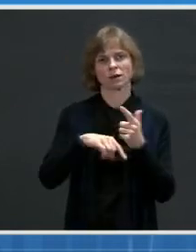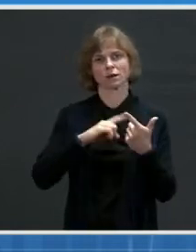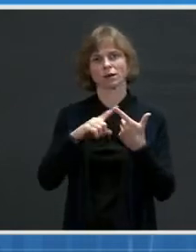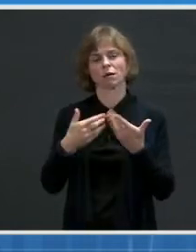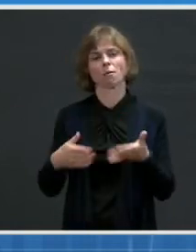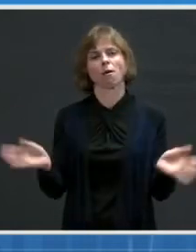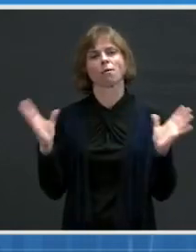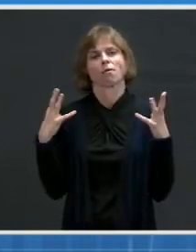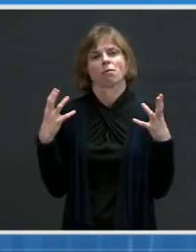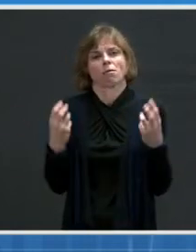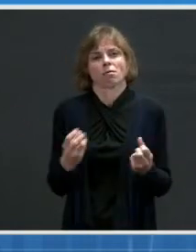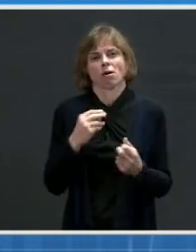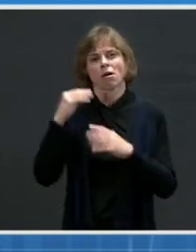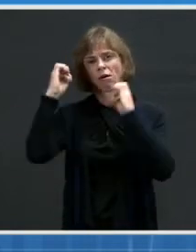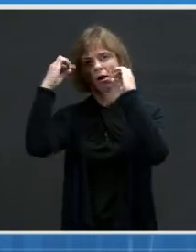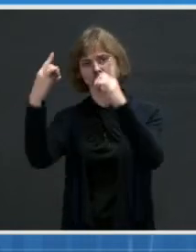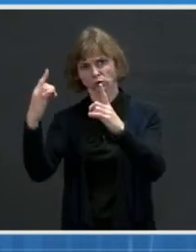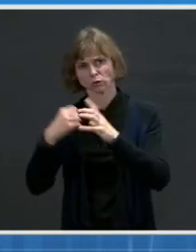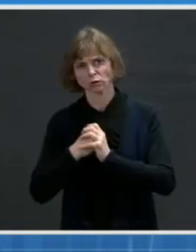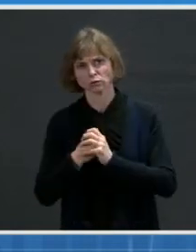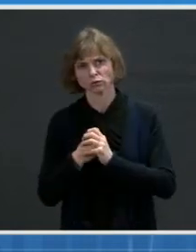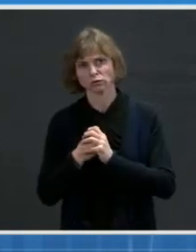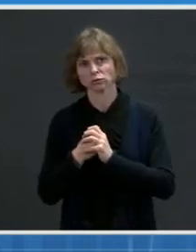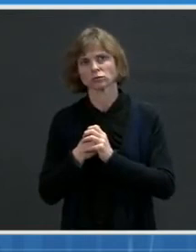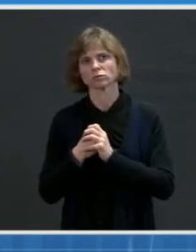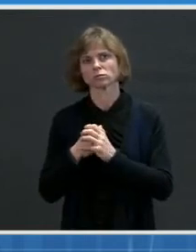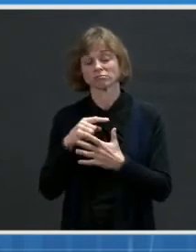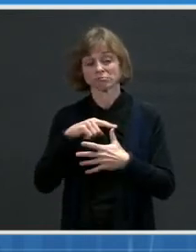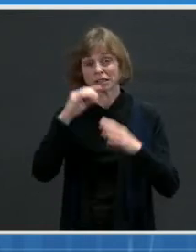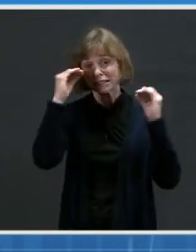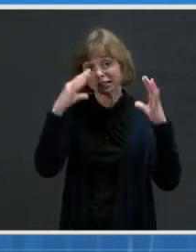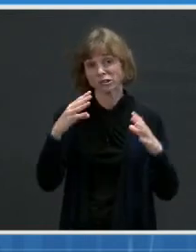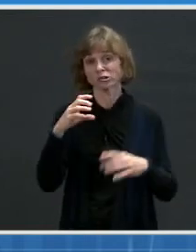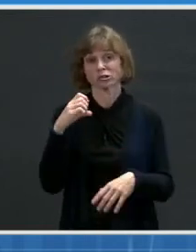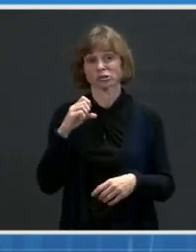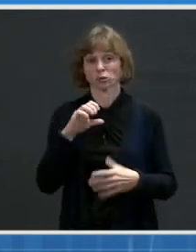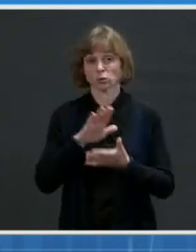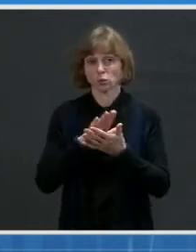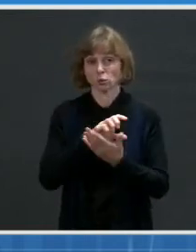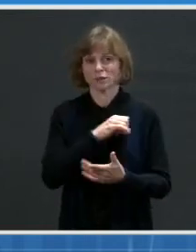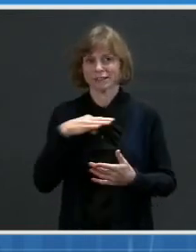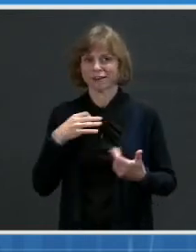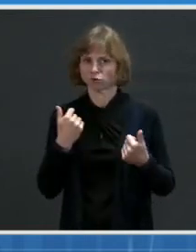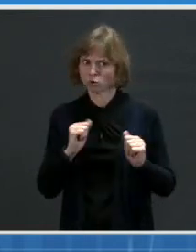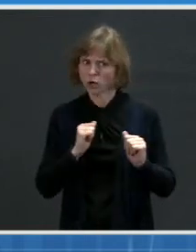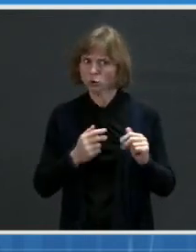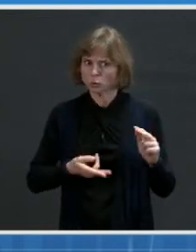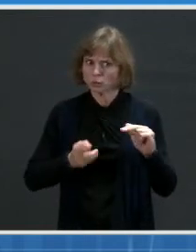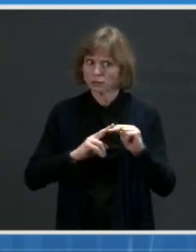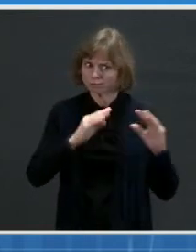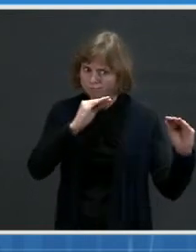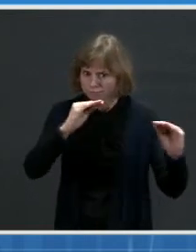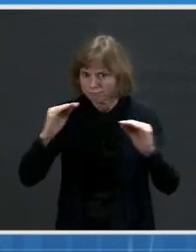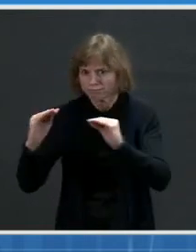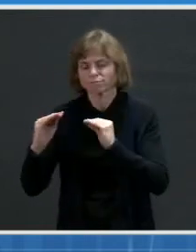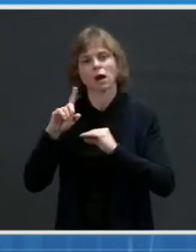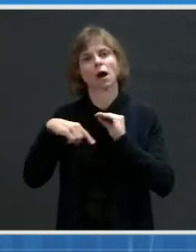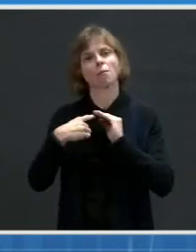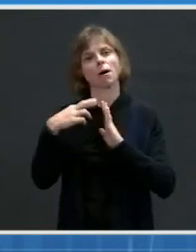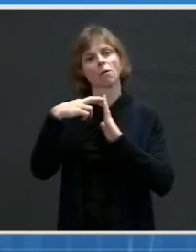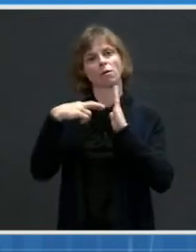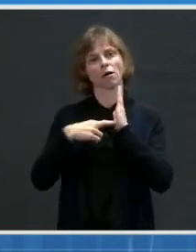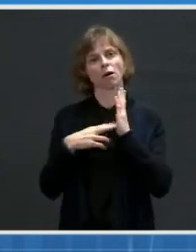education partners, including teachers and other school staff, to increase awareness of the guidance and to support its use in